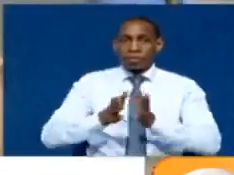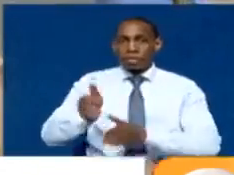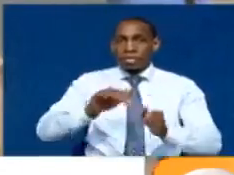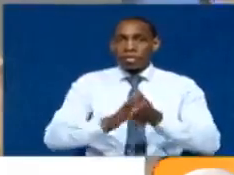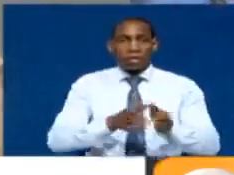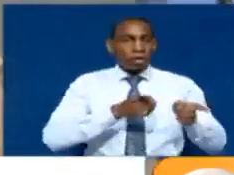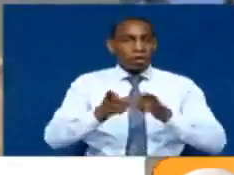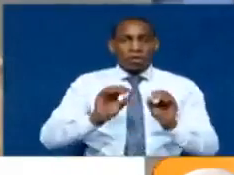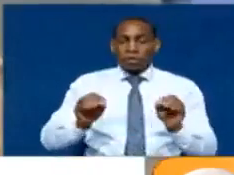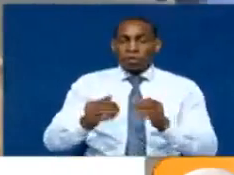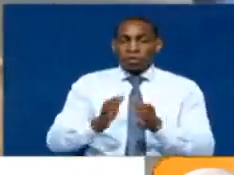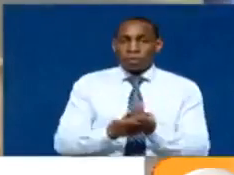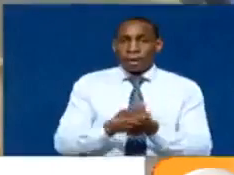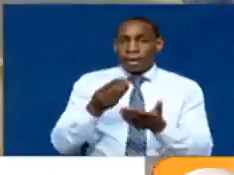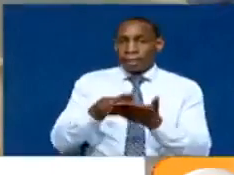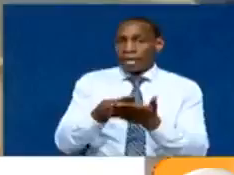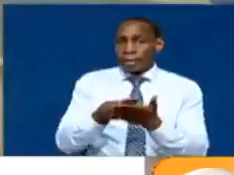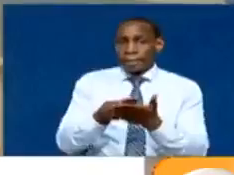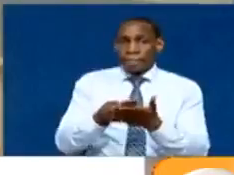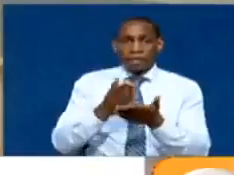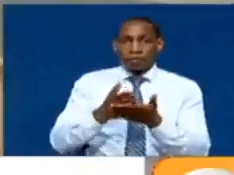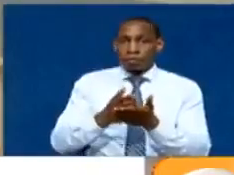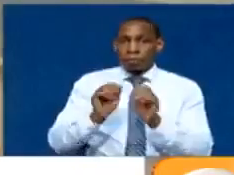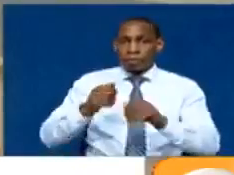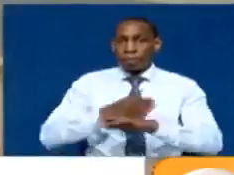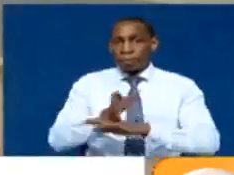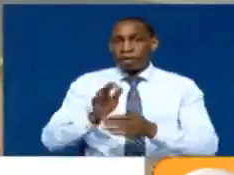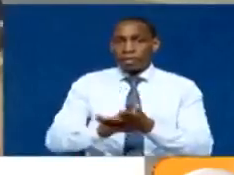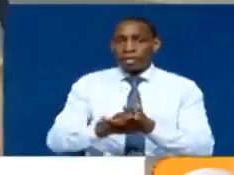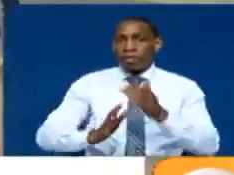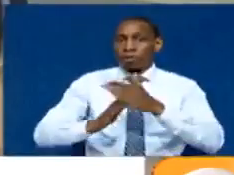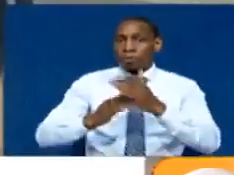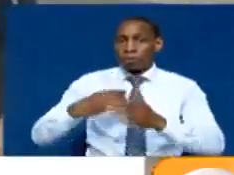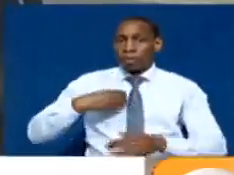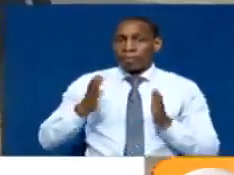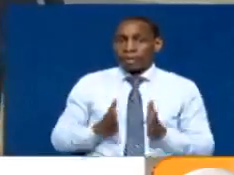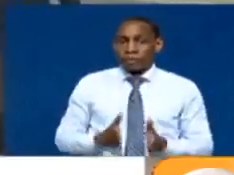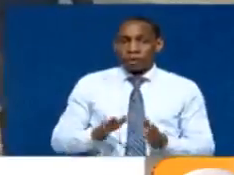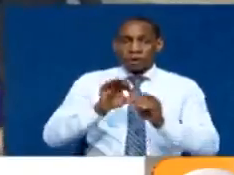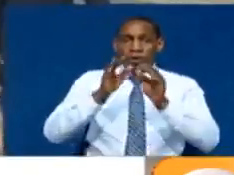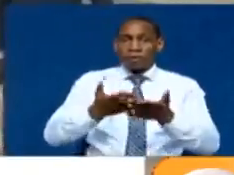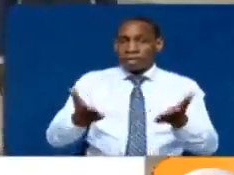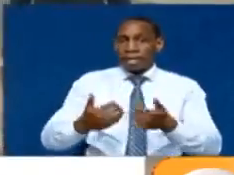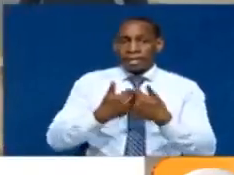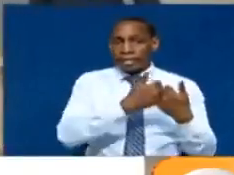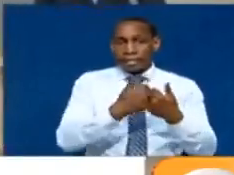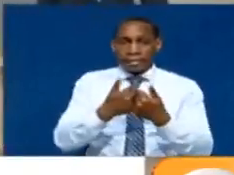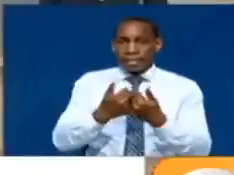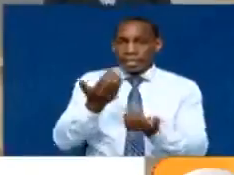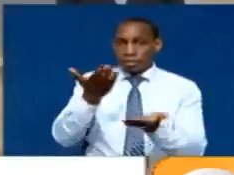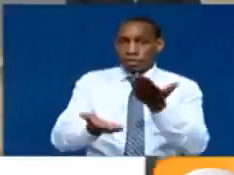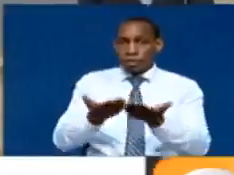will be an unregulated contest financially, open to manipulation by the highest bidder. For the electorate, it will be a struggle to sift